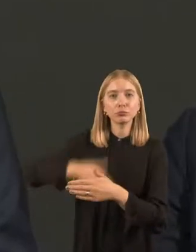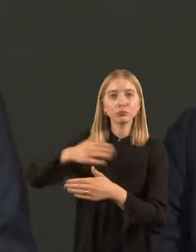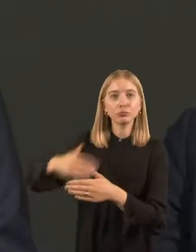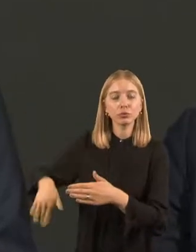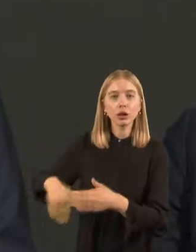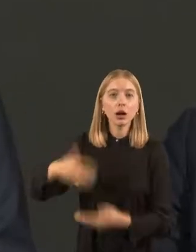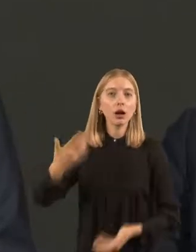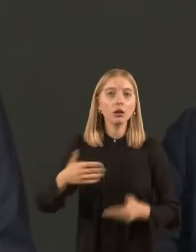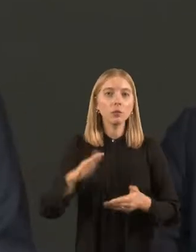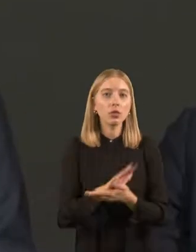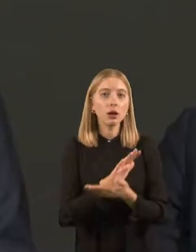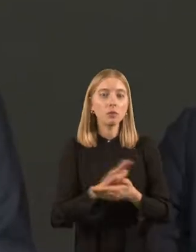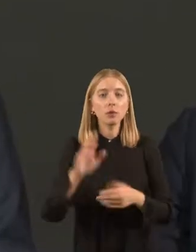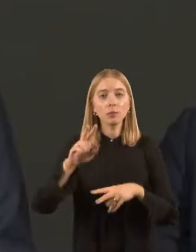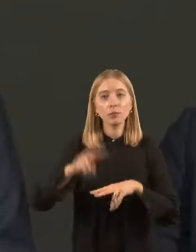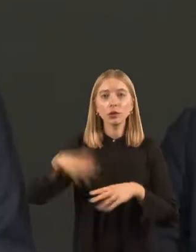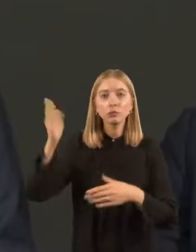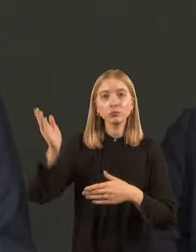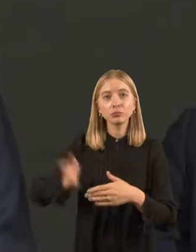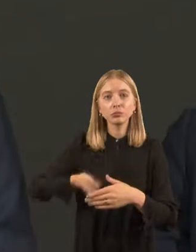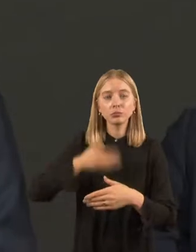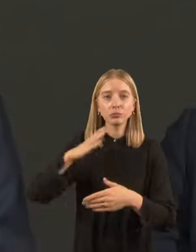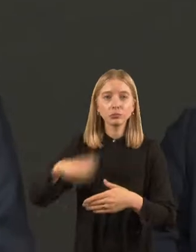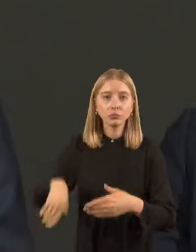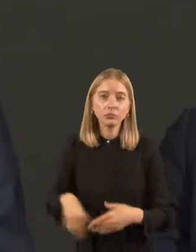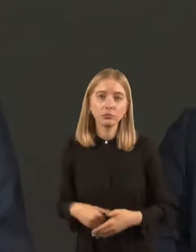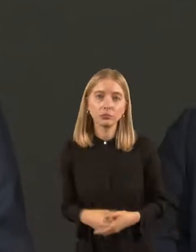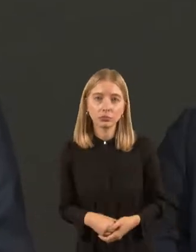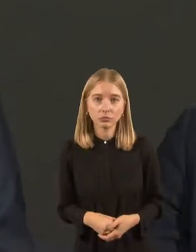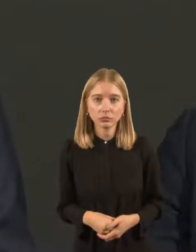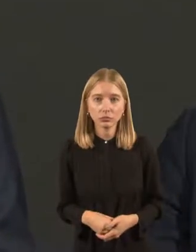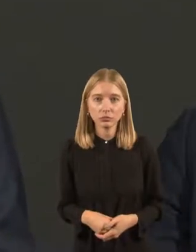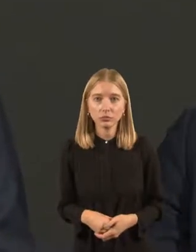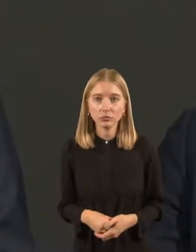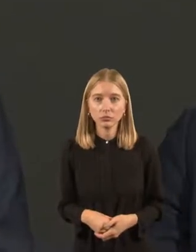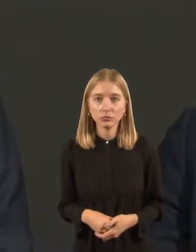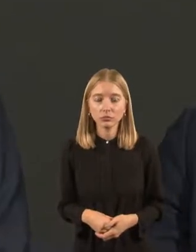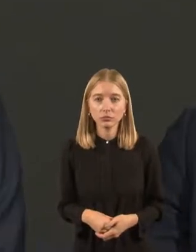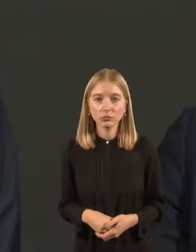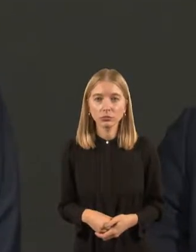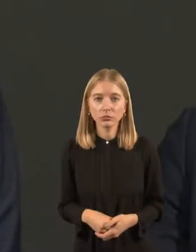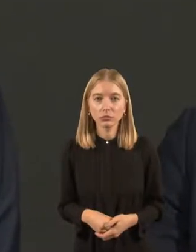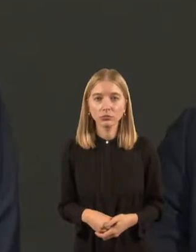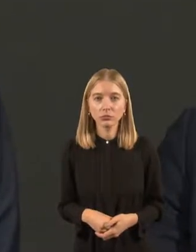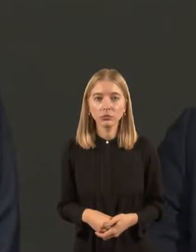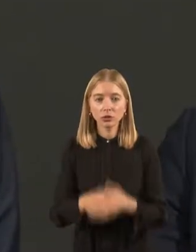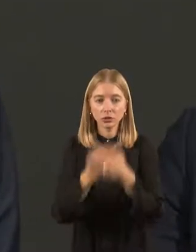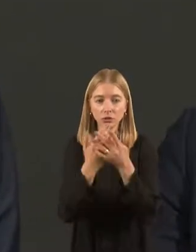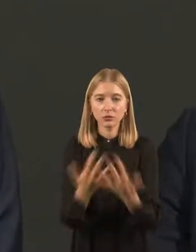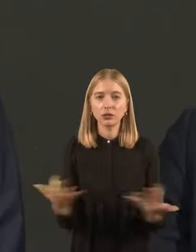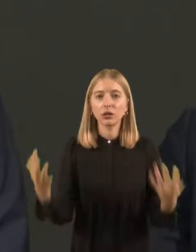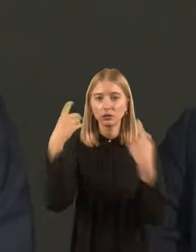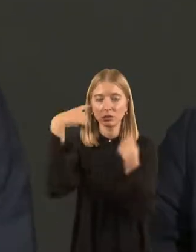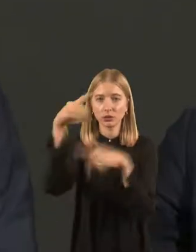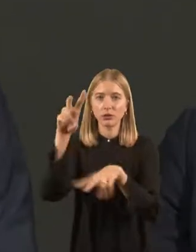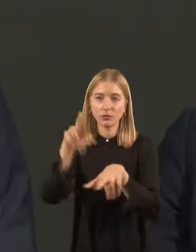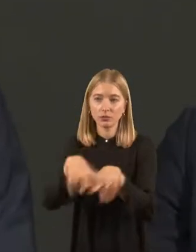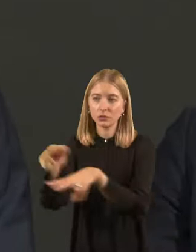a certain number of parking spaces, or to eliminate free parking spaces